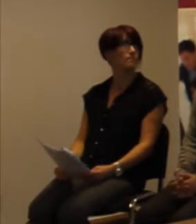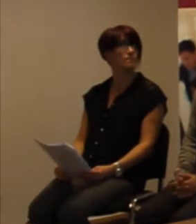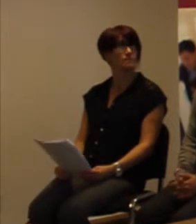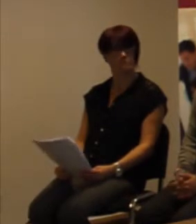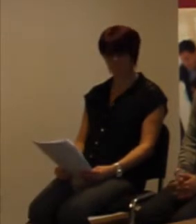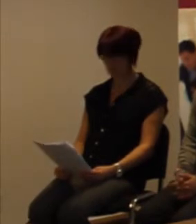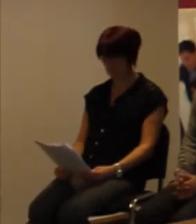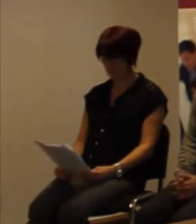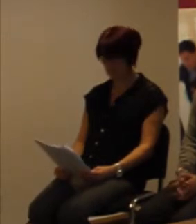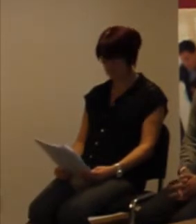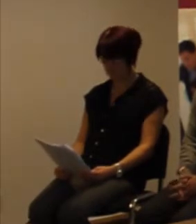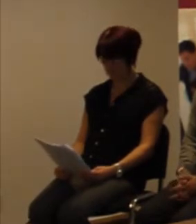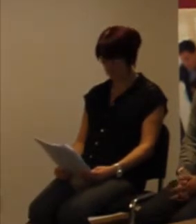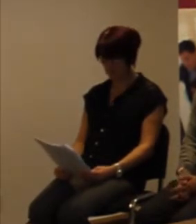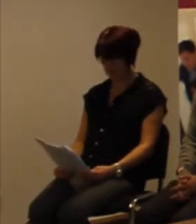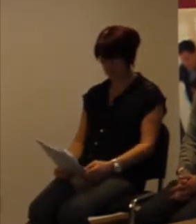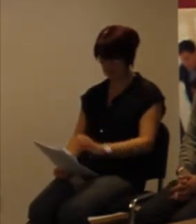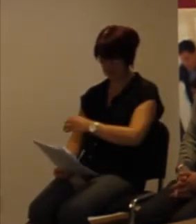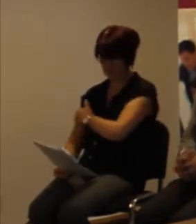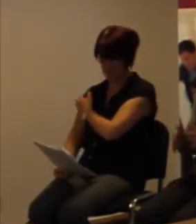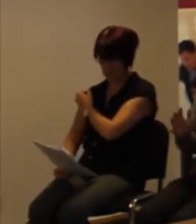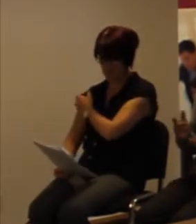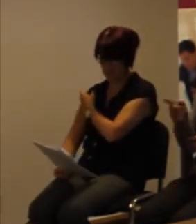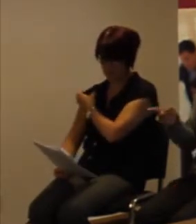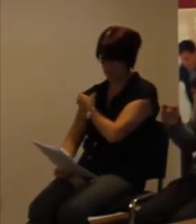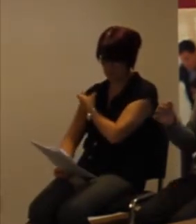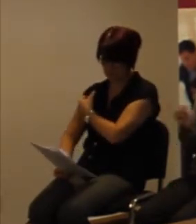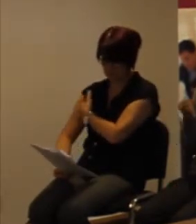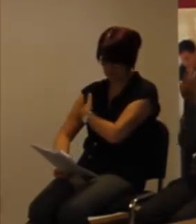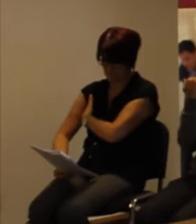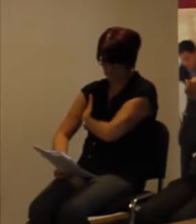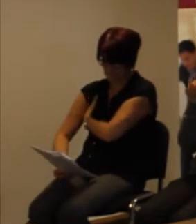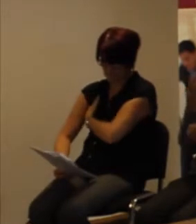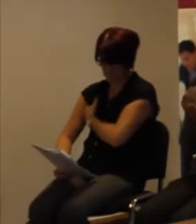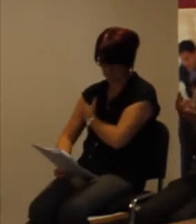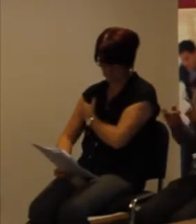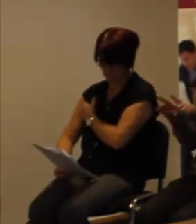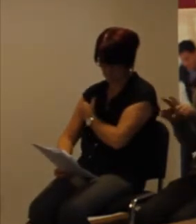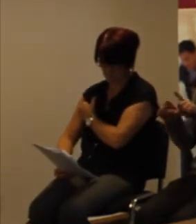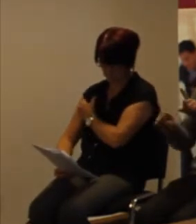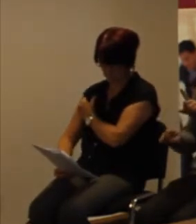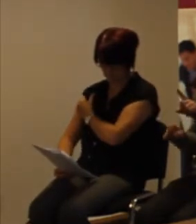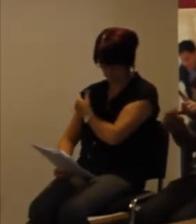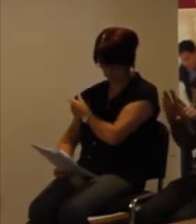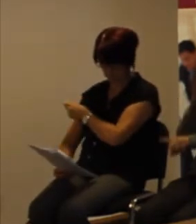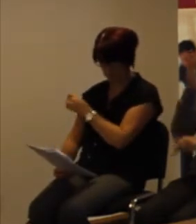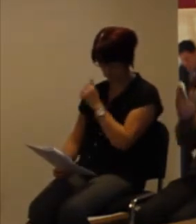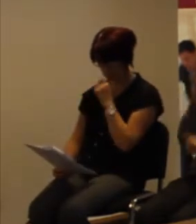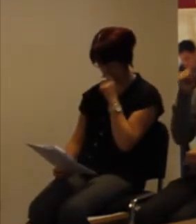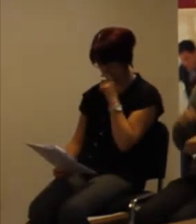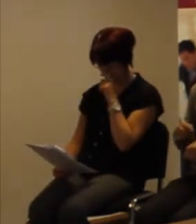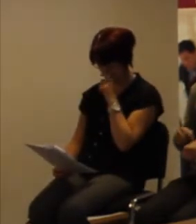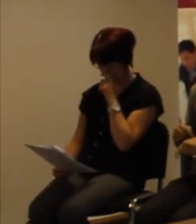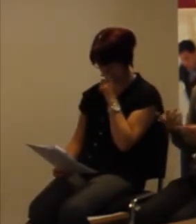Okay, the learner should, wherever possible, have had previous practice in working with the scribe. There should be clarity around the